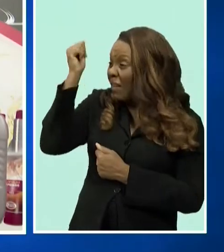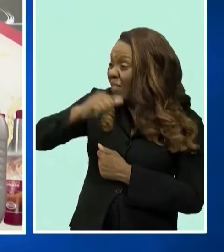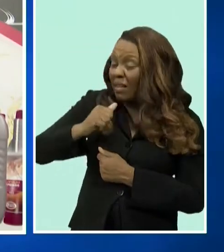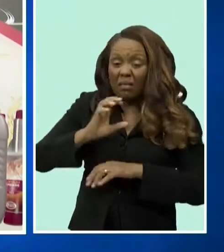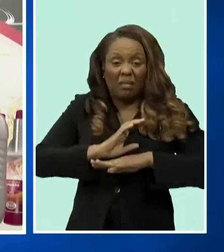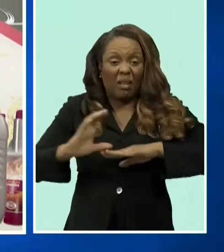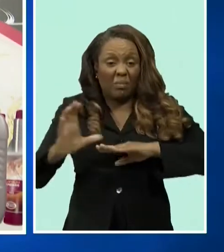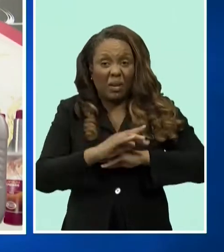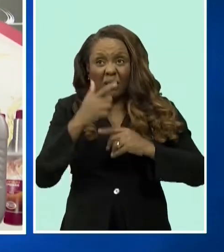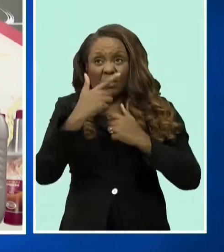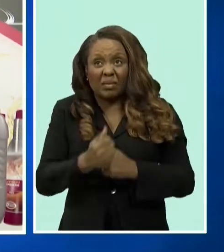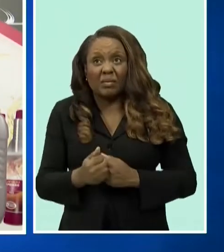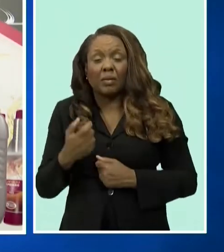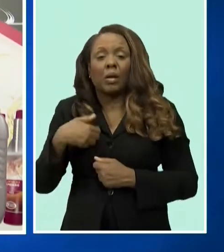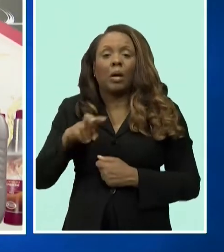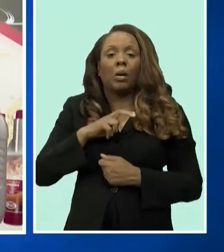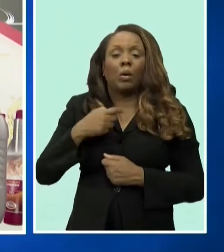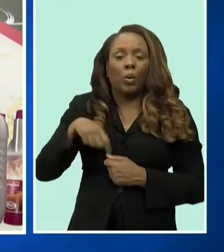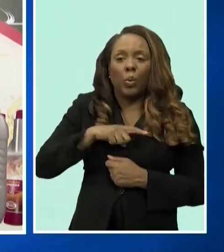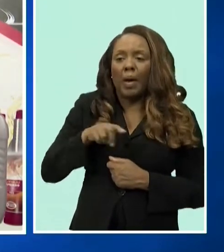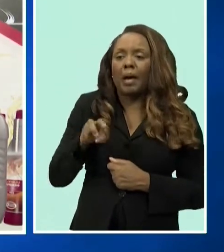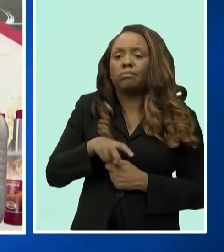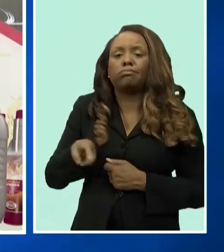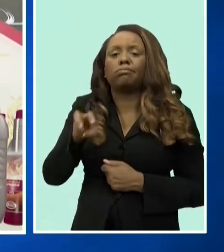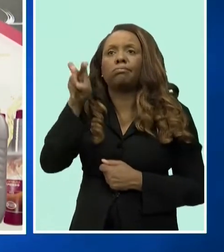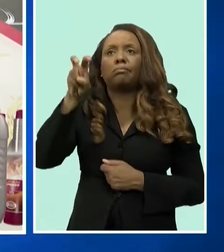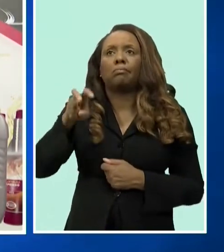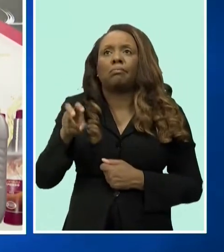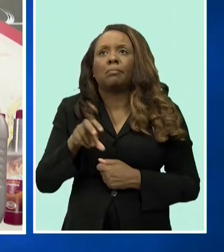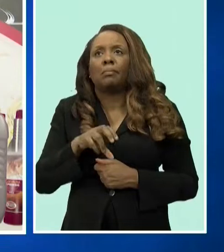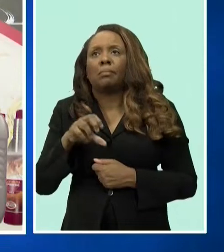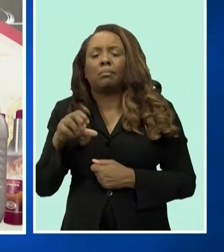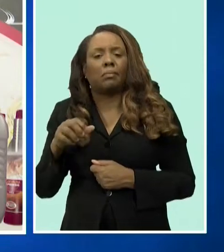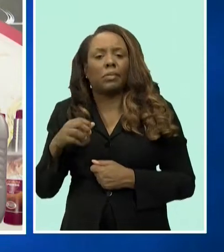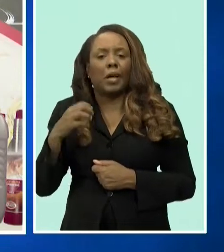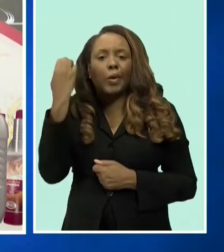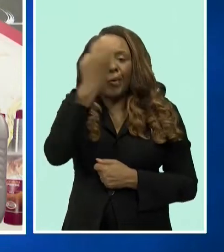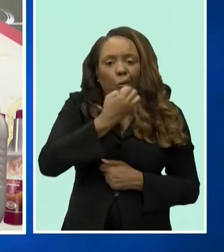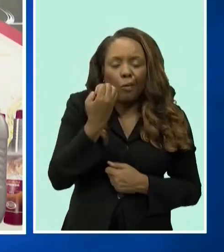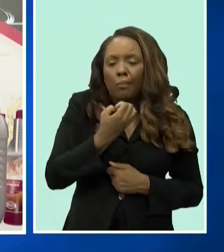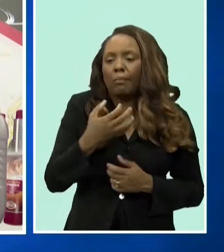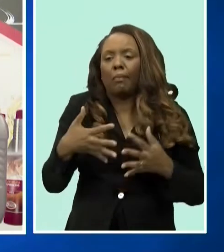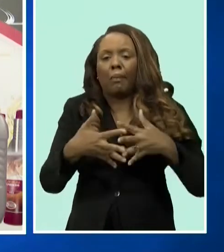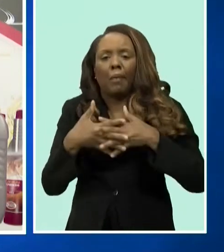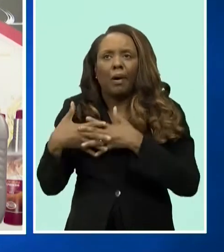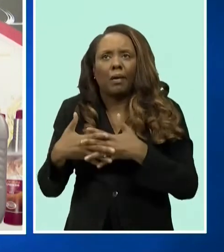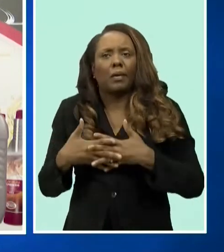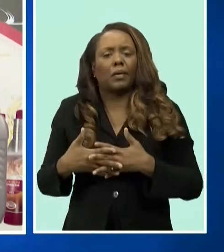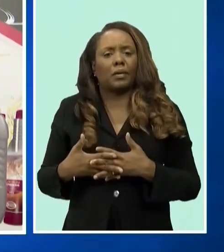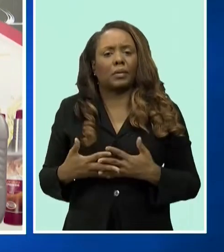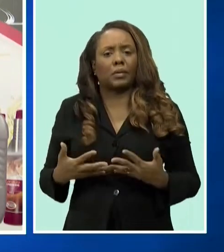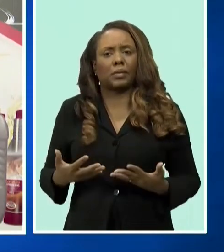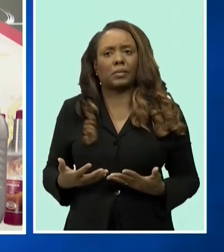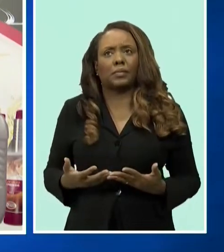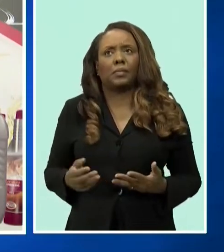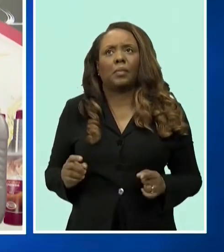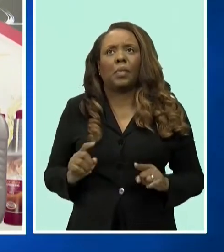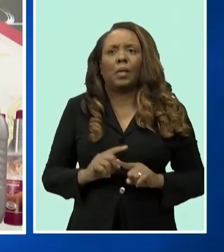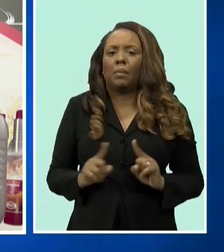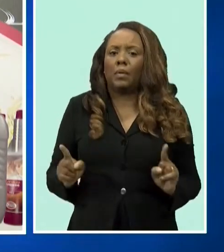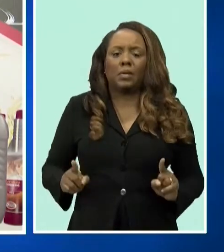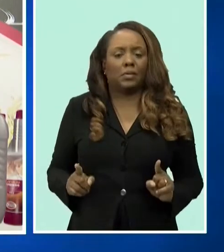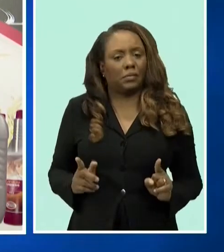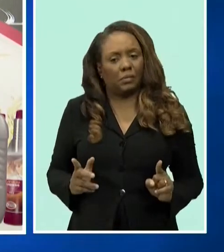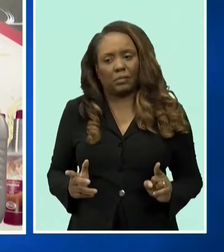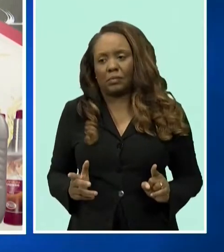get to travel to other places like you know, Europe and Americas and stuff like that, and because of the lack of the